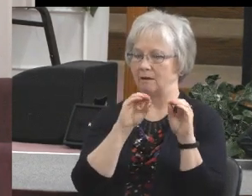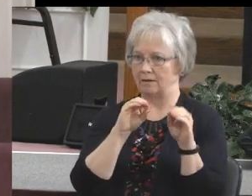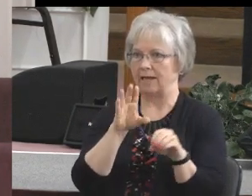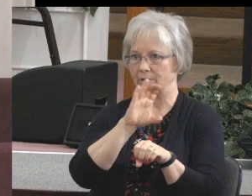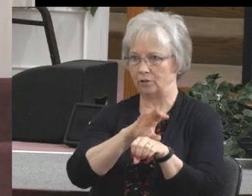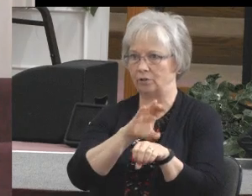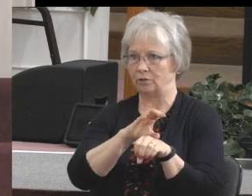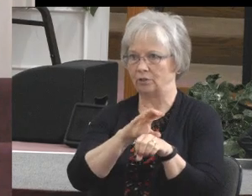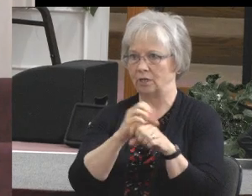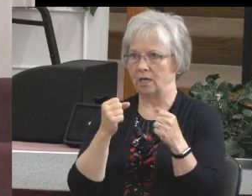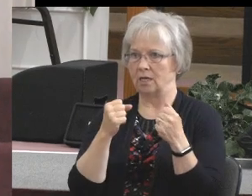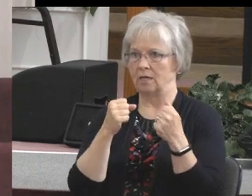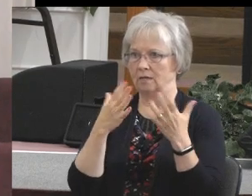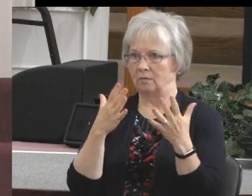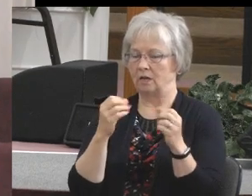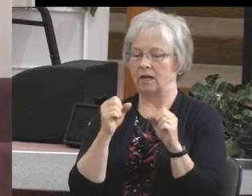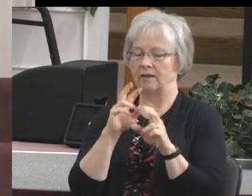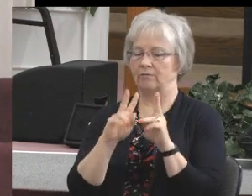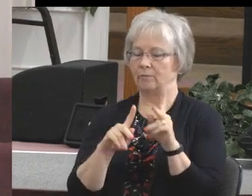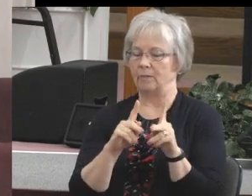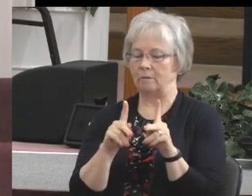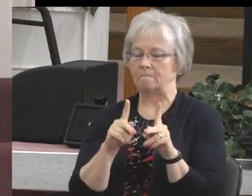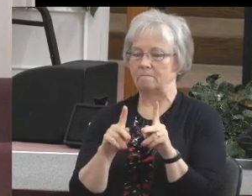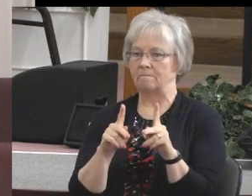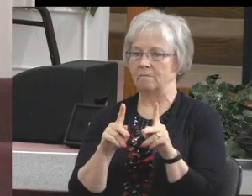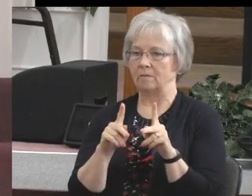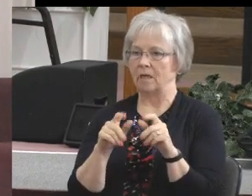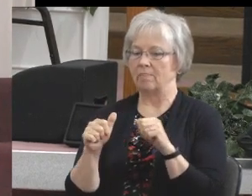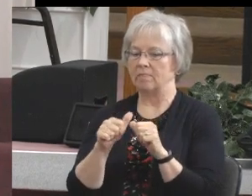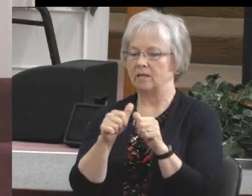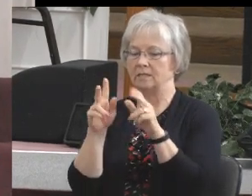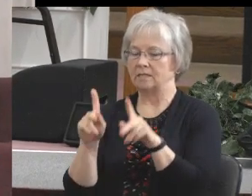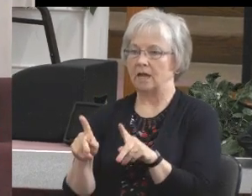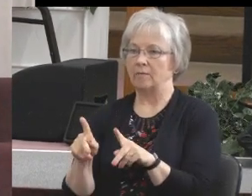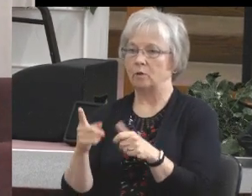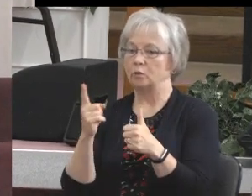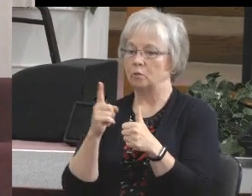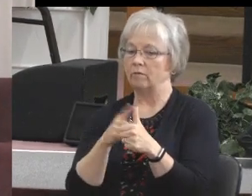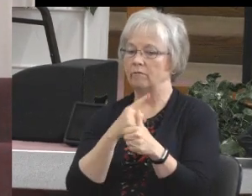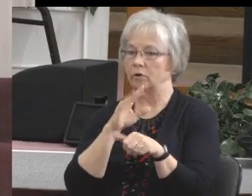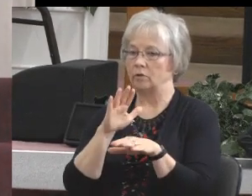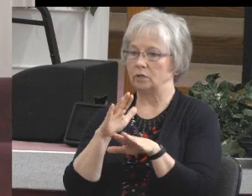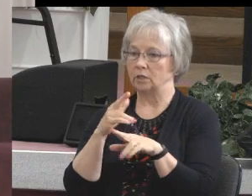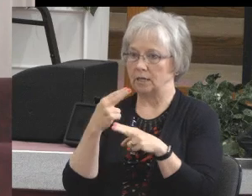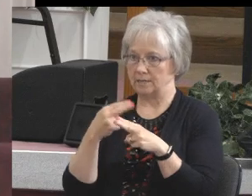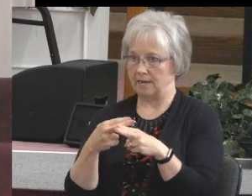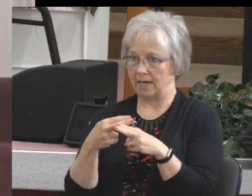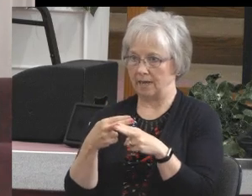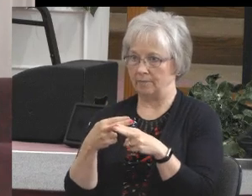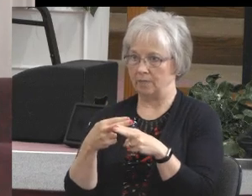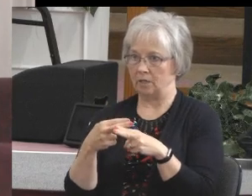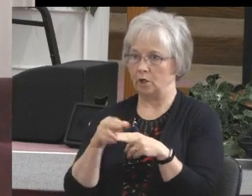the disciples were first called Christians in Antioch.